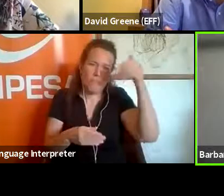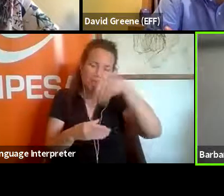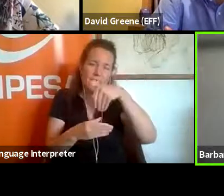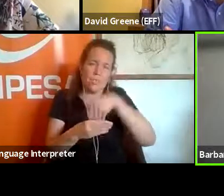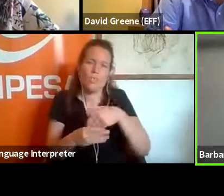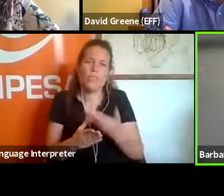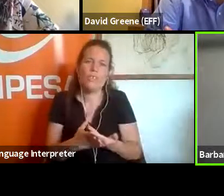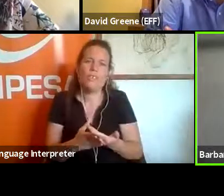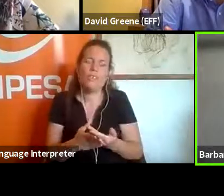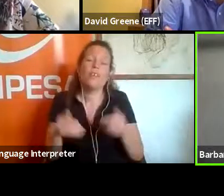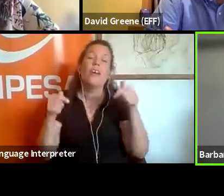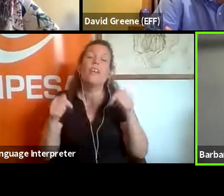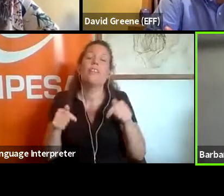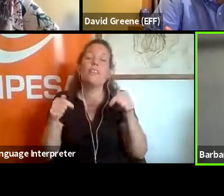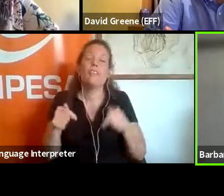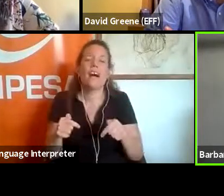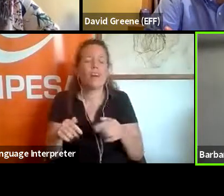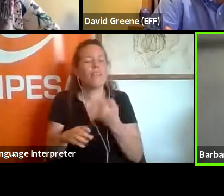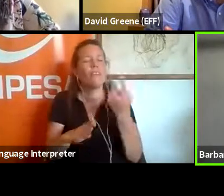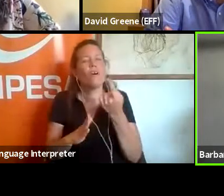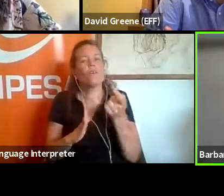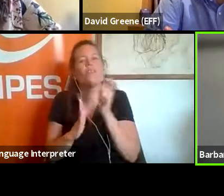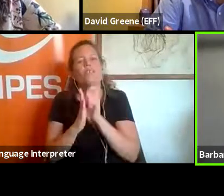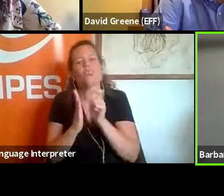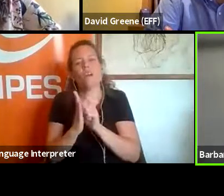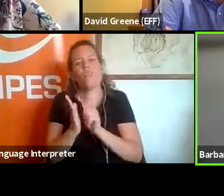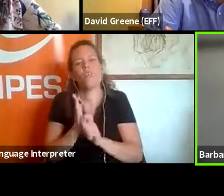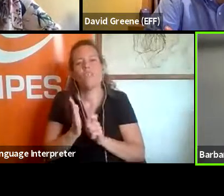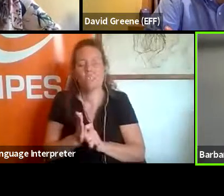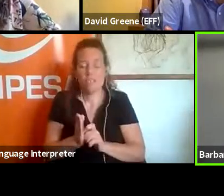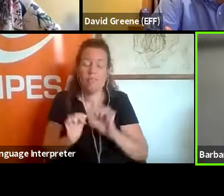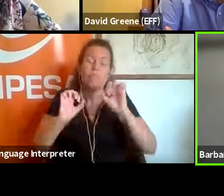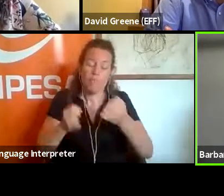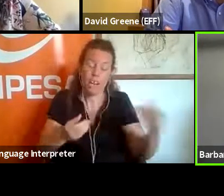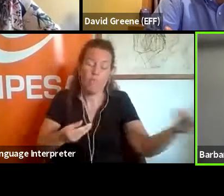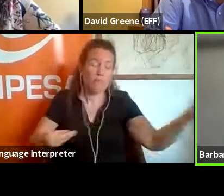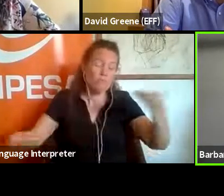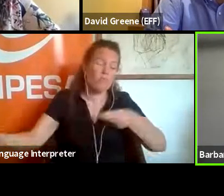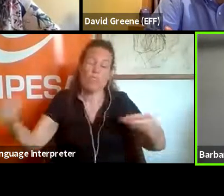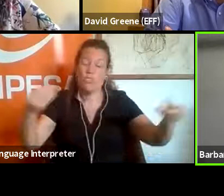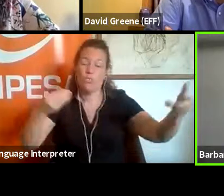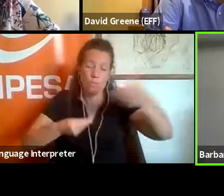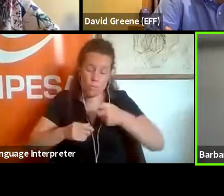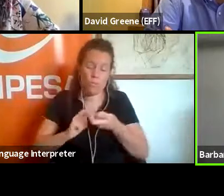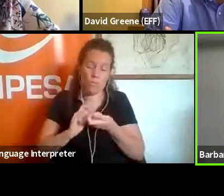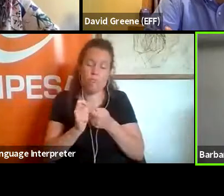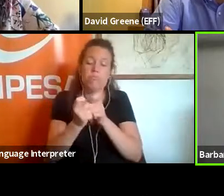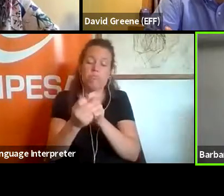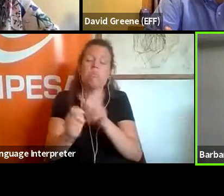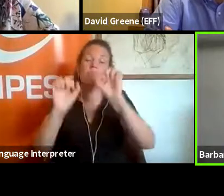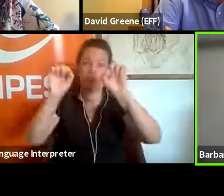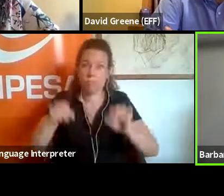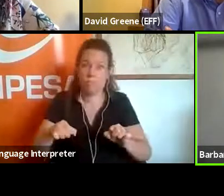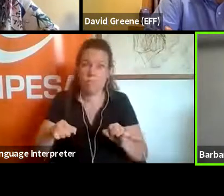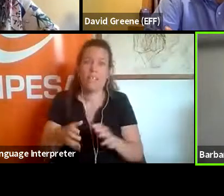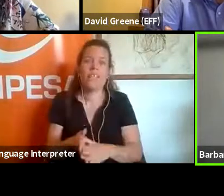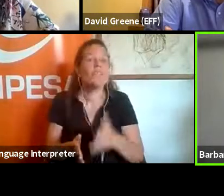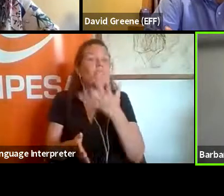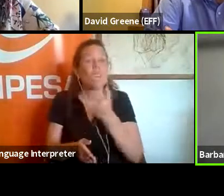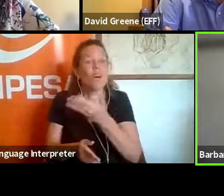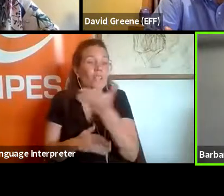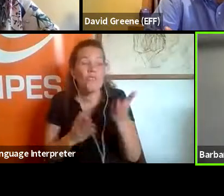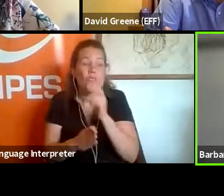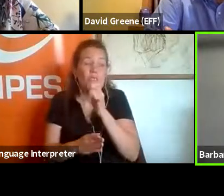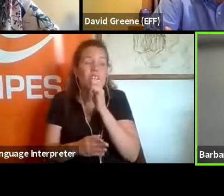They're currently just being drafted. There's still an opportunity for contribution, and I'm very keen to make sure that we take all your